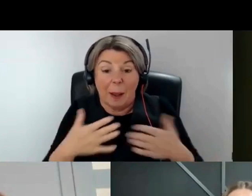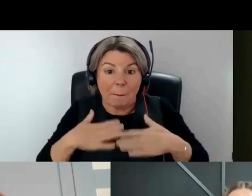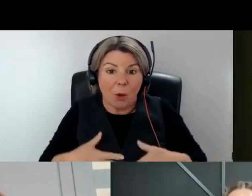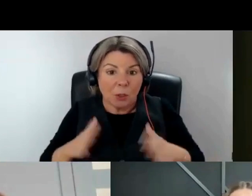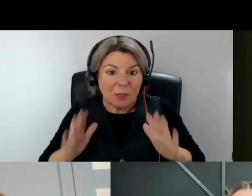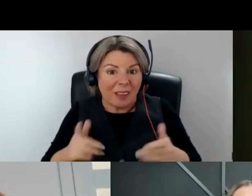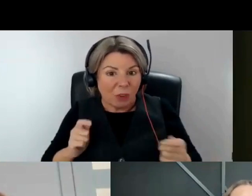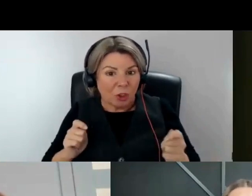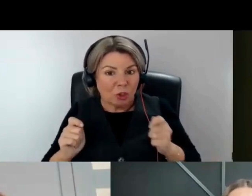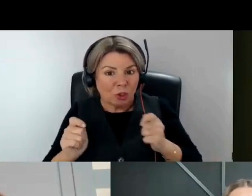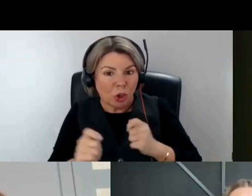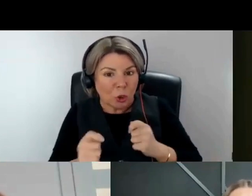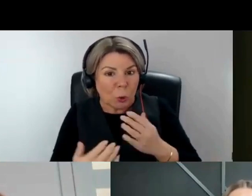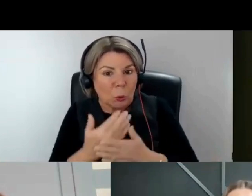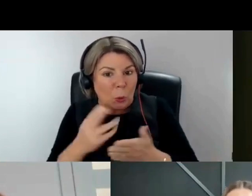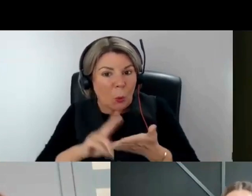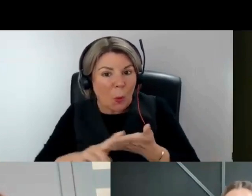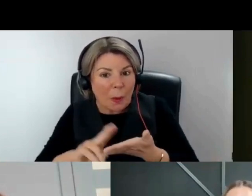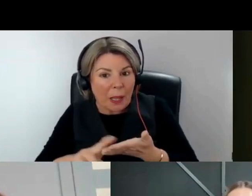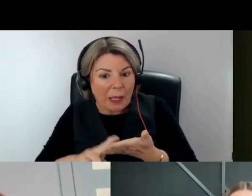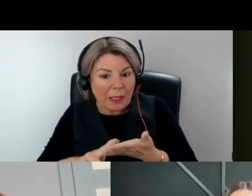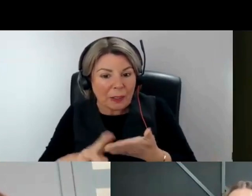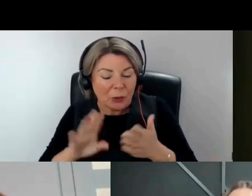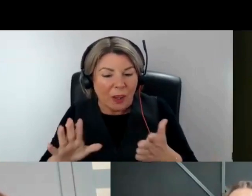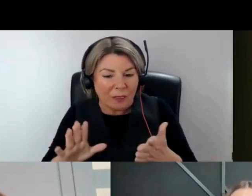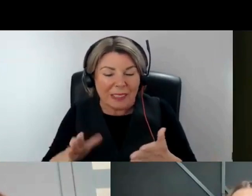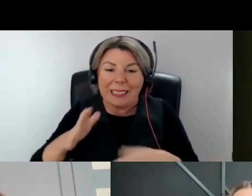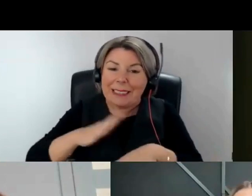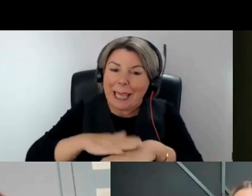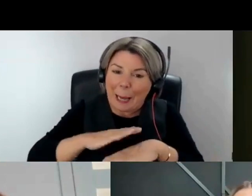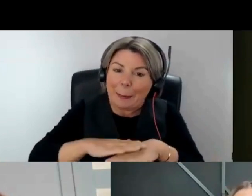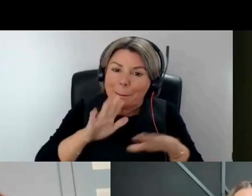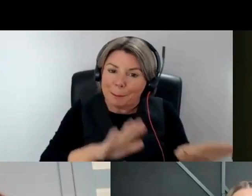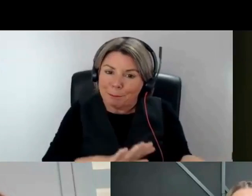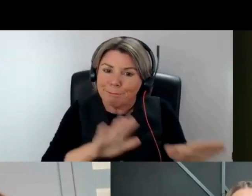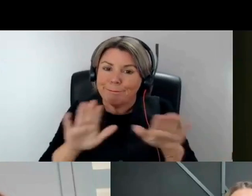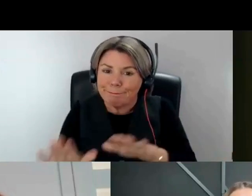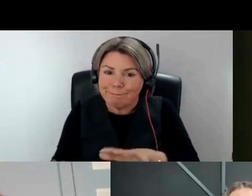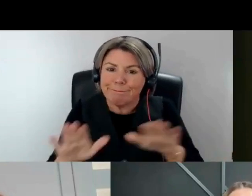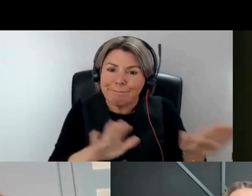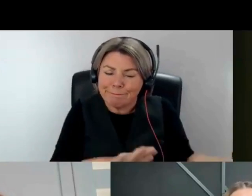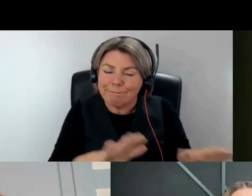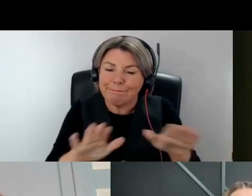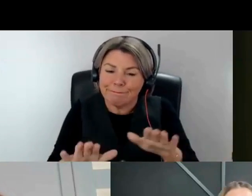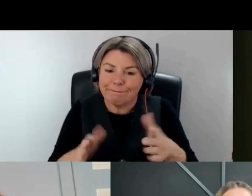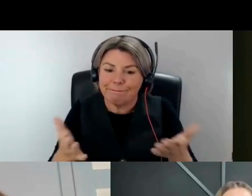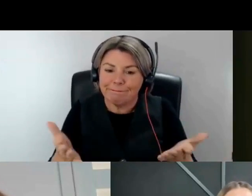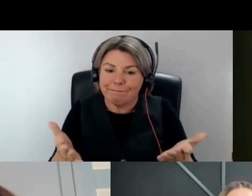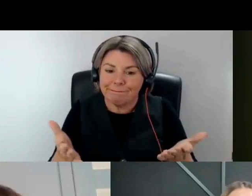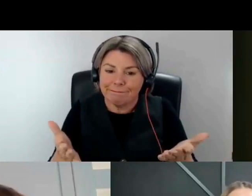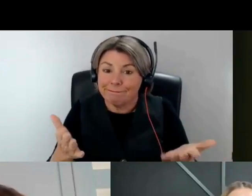to adjust to the new normal as well. So, you know, you need to give yourself time before you suddenly, you know,